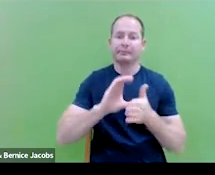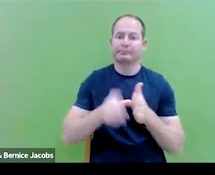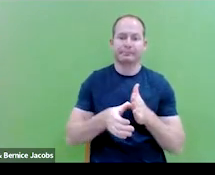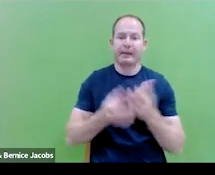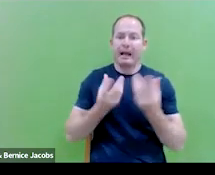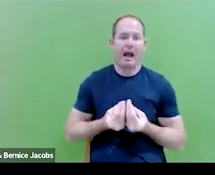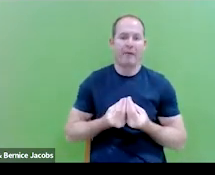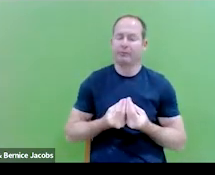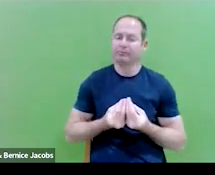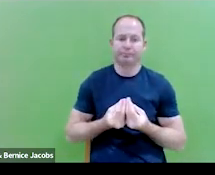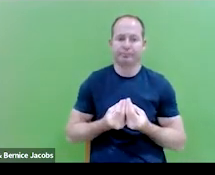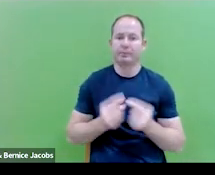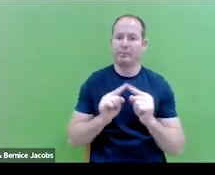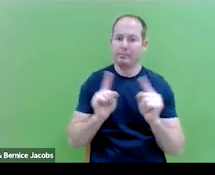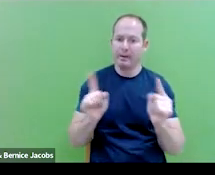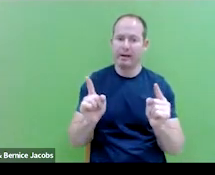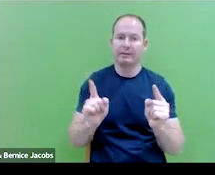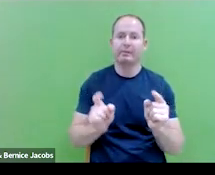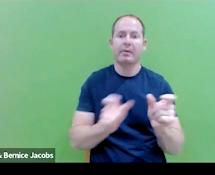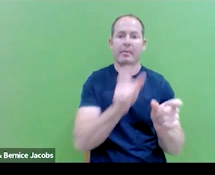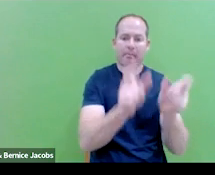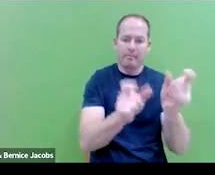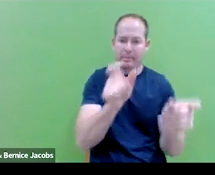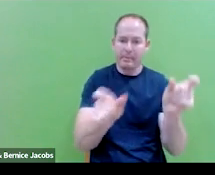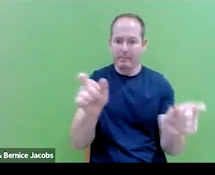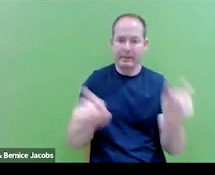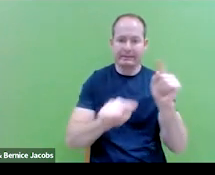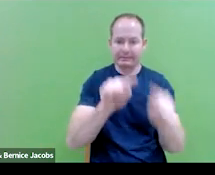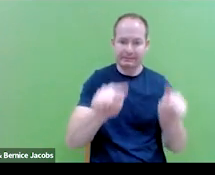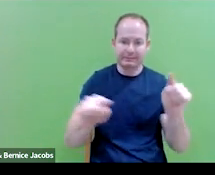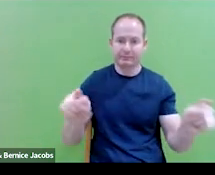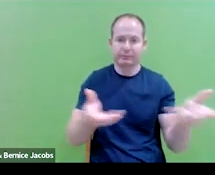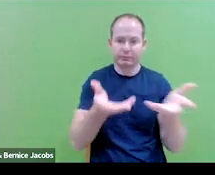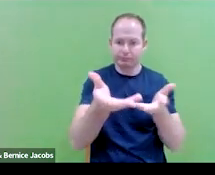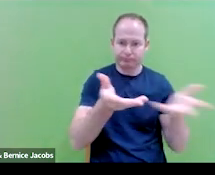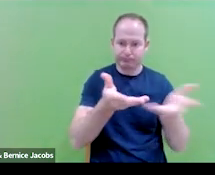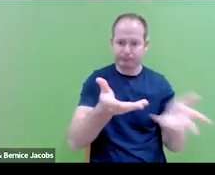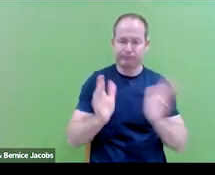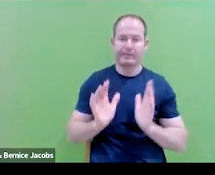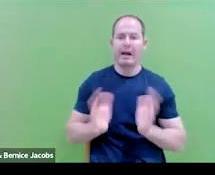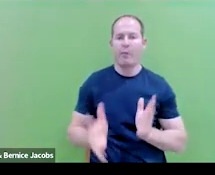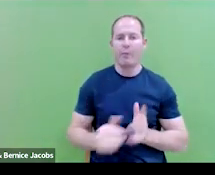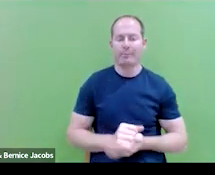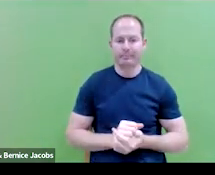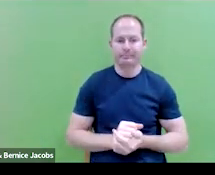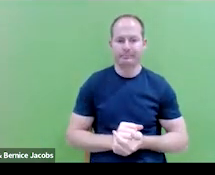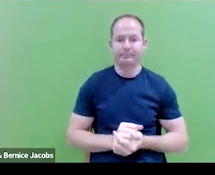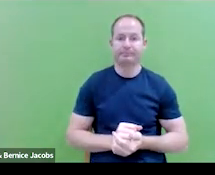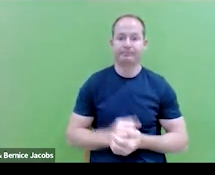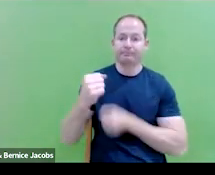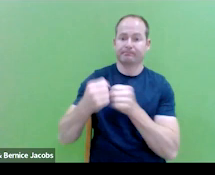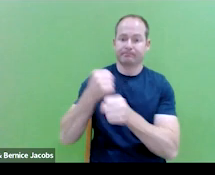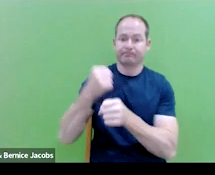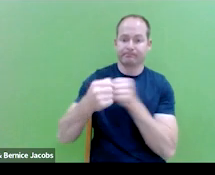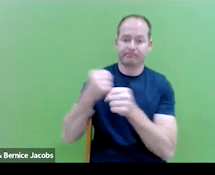disability, because I consult with large groups of stakeholders. So how do I do that? I have, over the years,